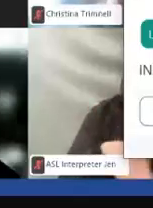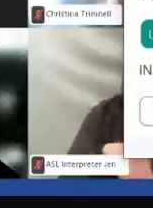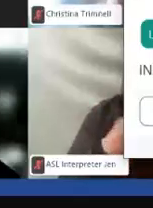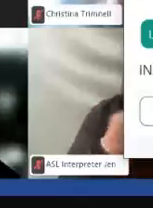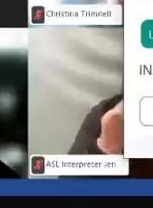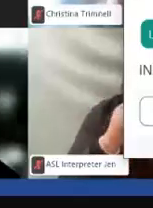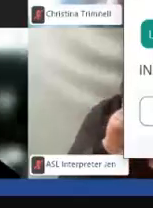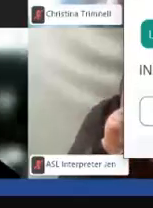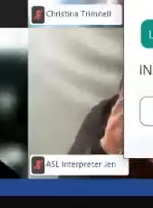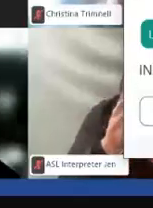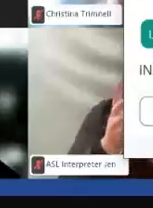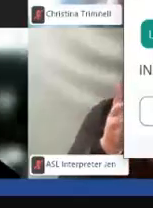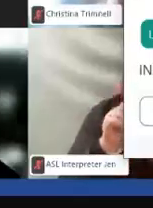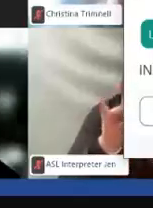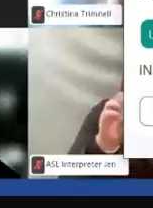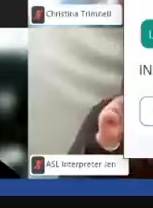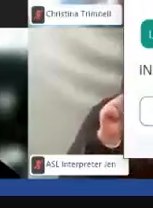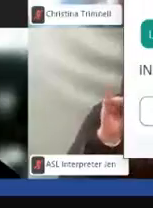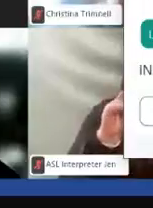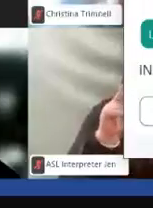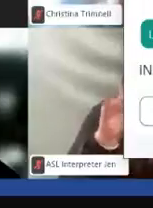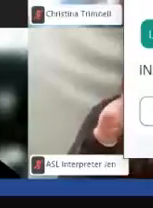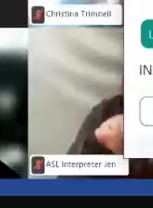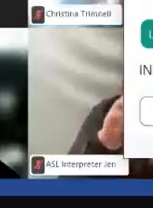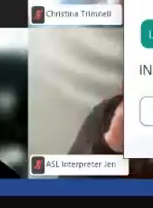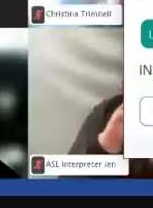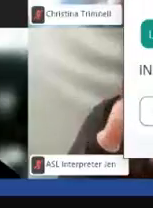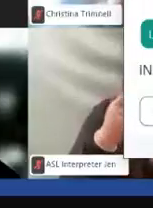email. It's kwaldy@insilc.org.